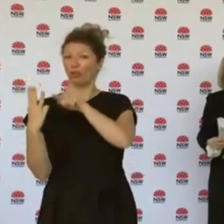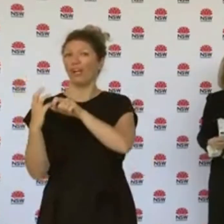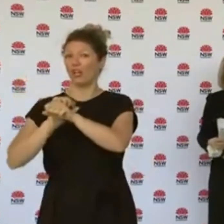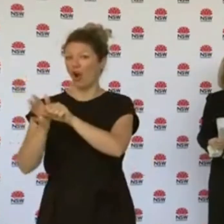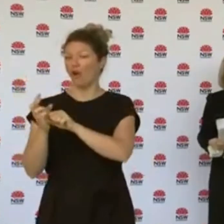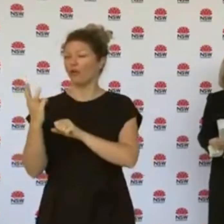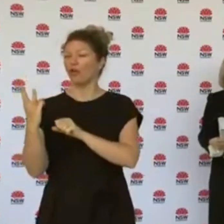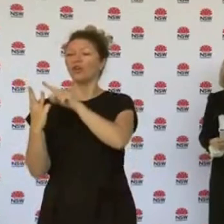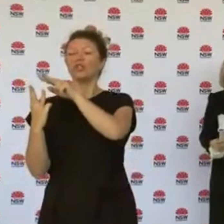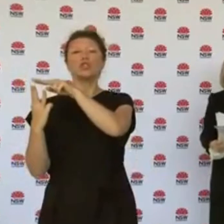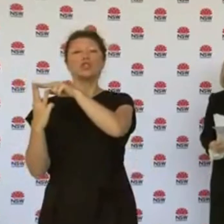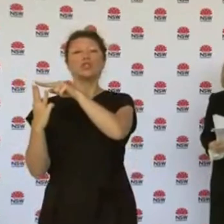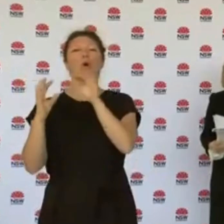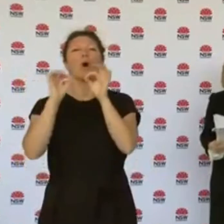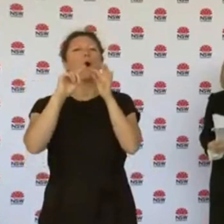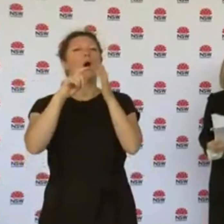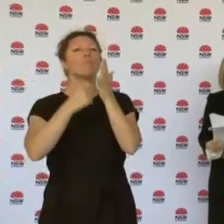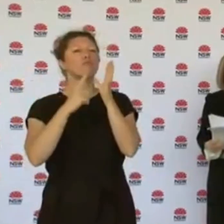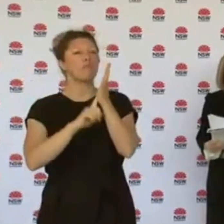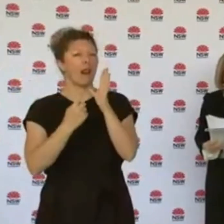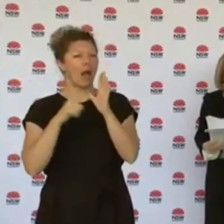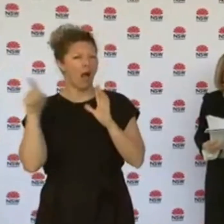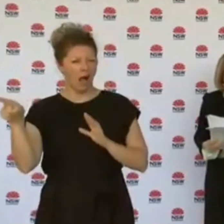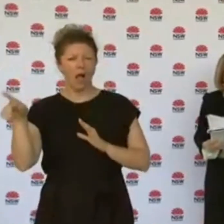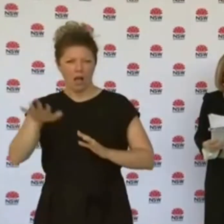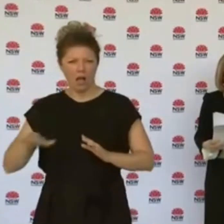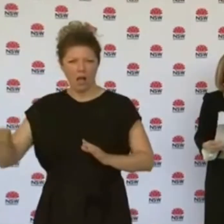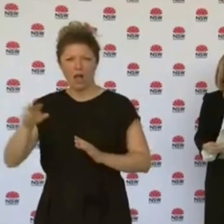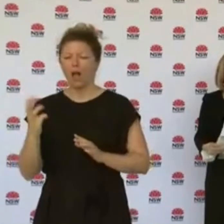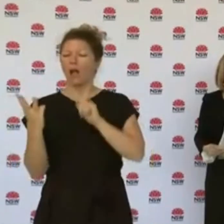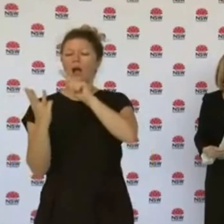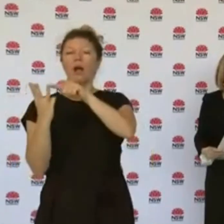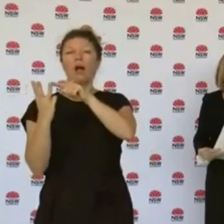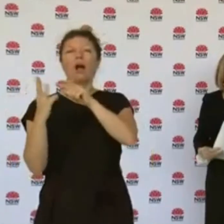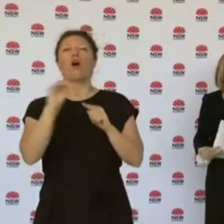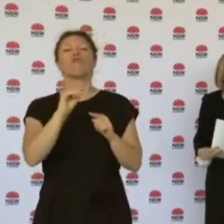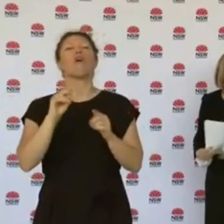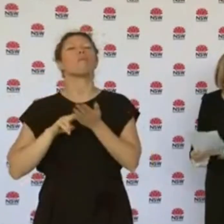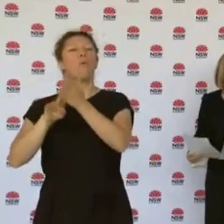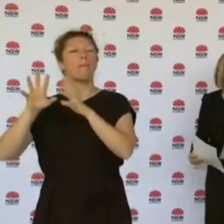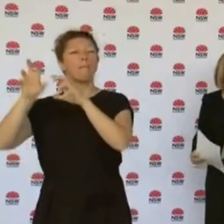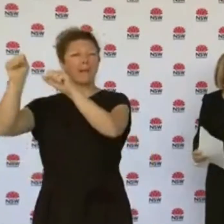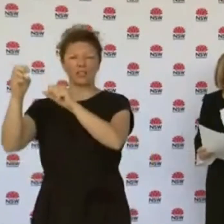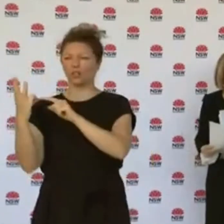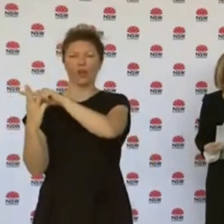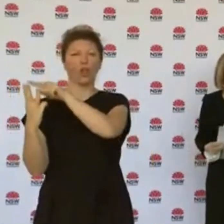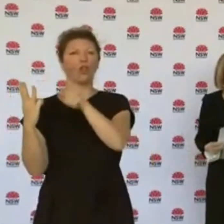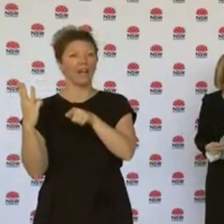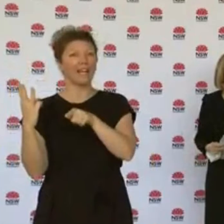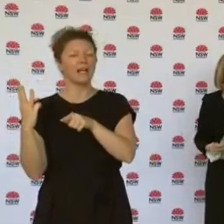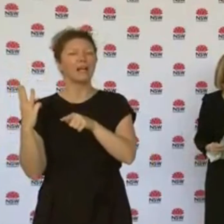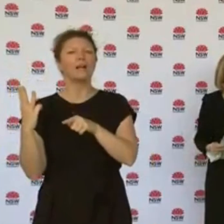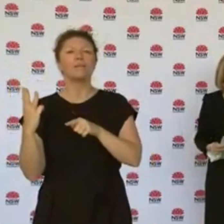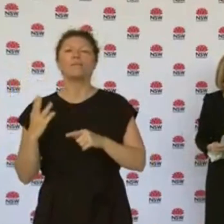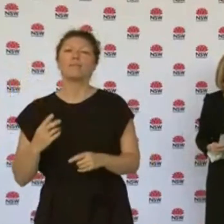2 were close contacts in the Berejiklian cluster and 1 was a close contact of someone from the Northern Beaches. And I want to start